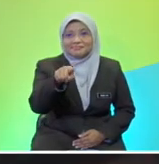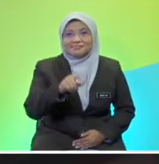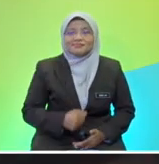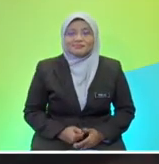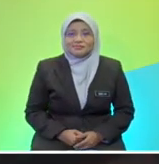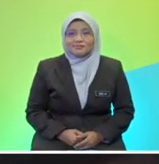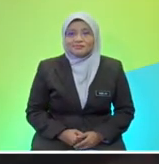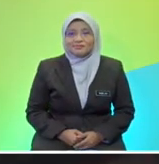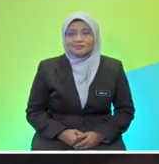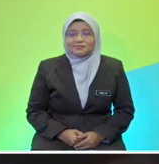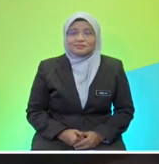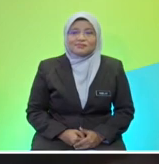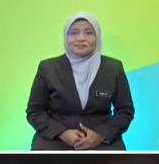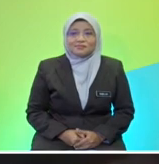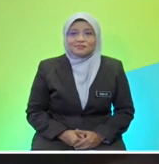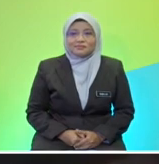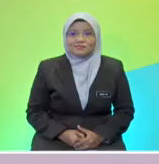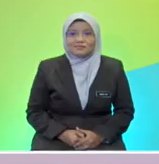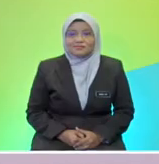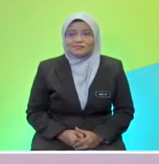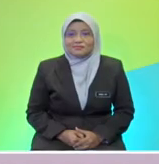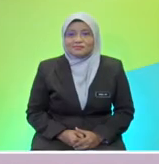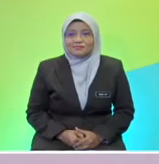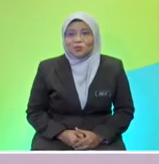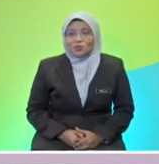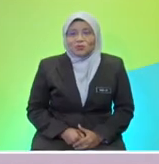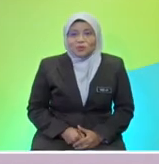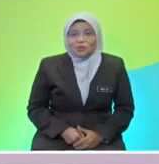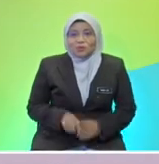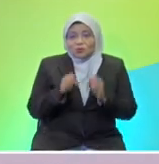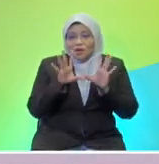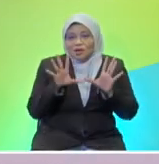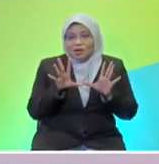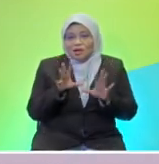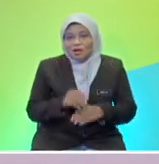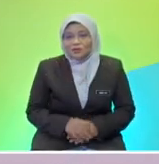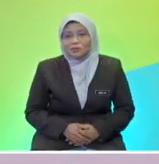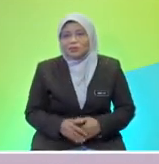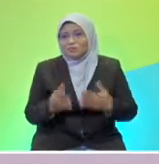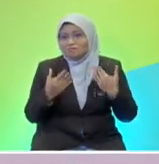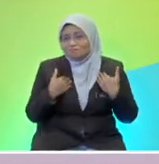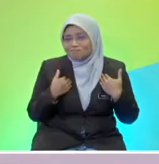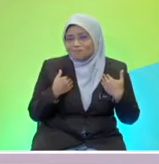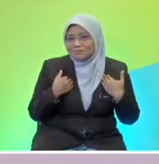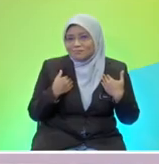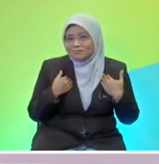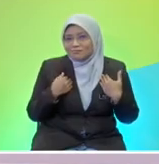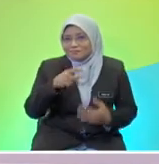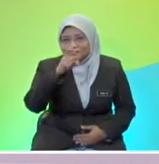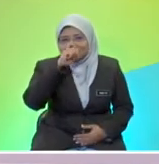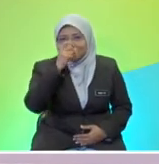me see what's in there. A little present here. Oh, such a cute, cute